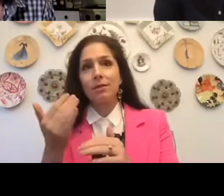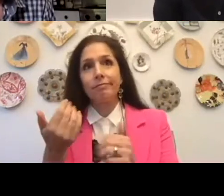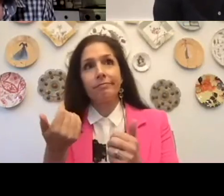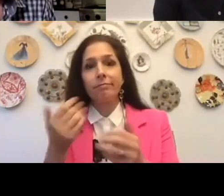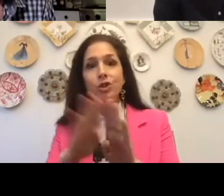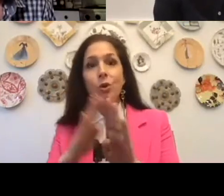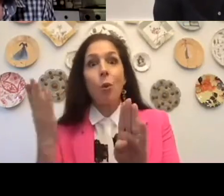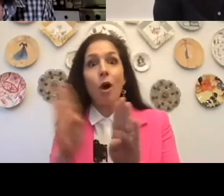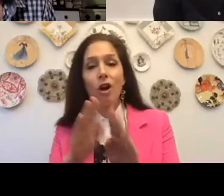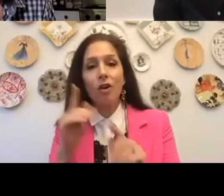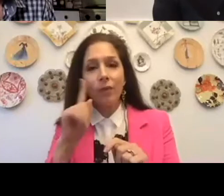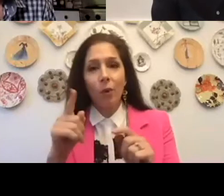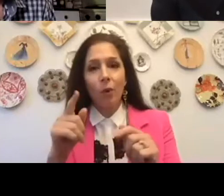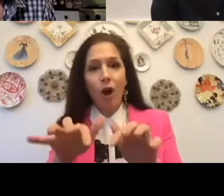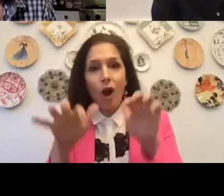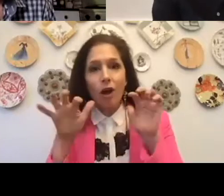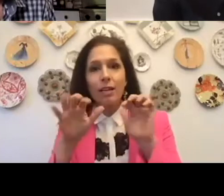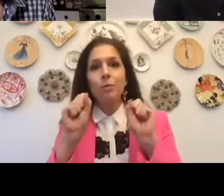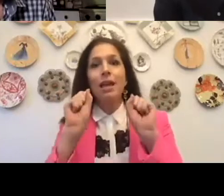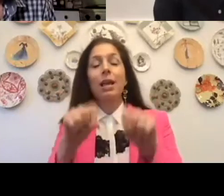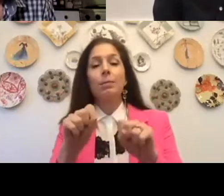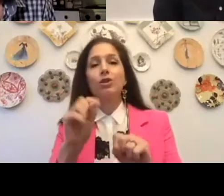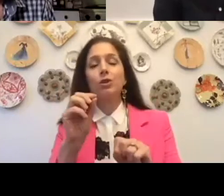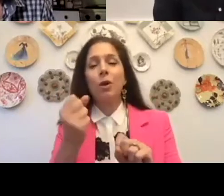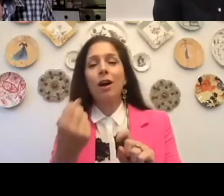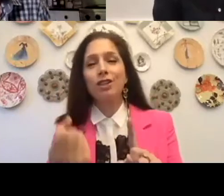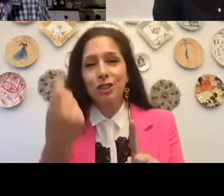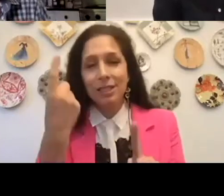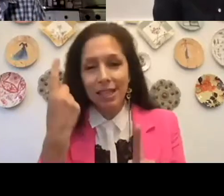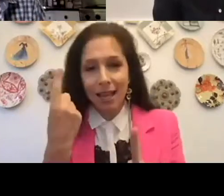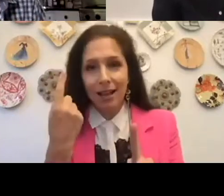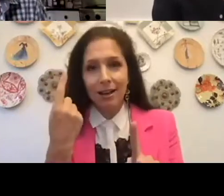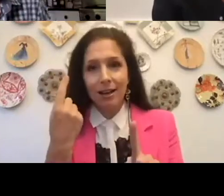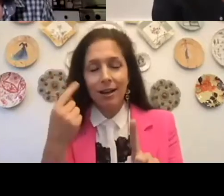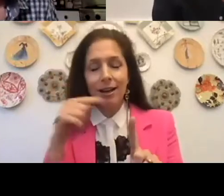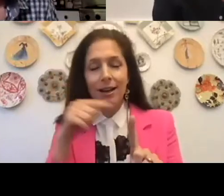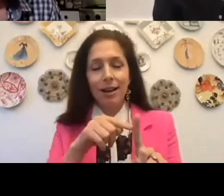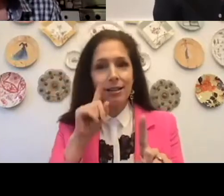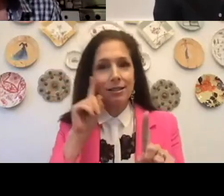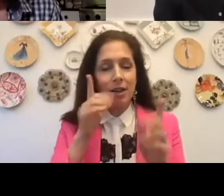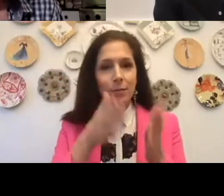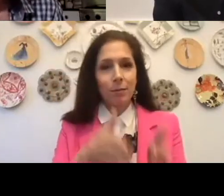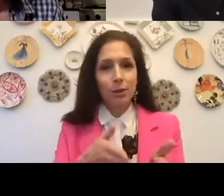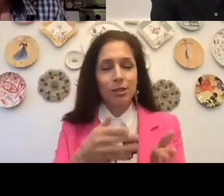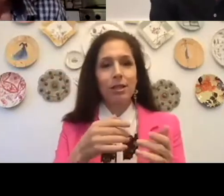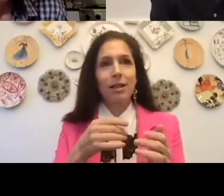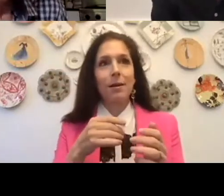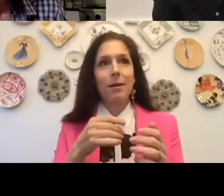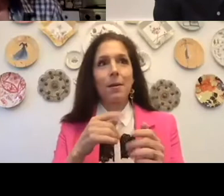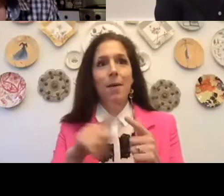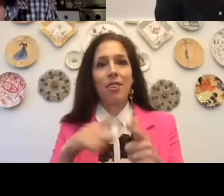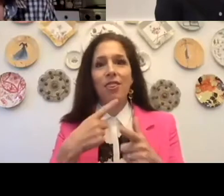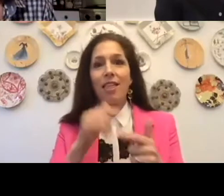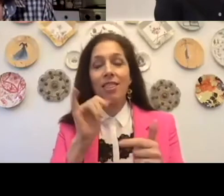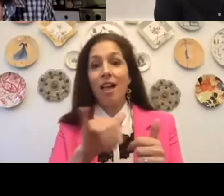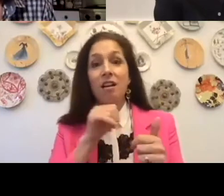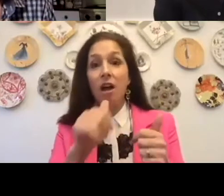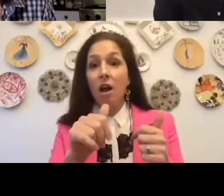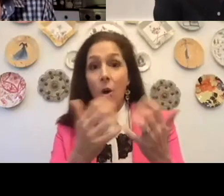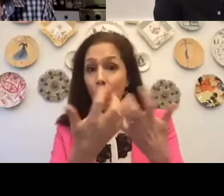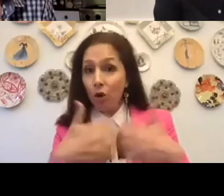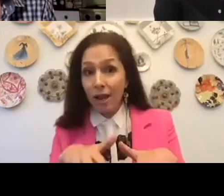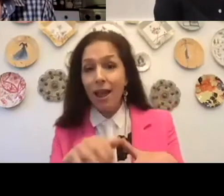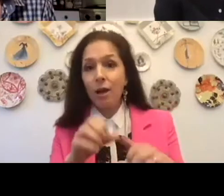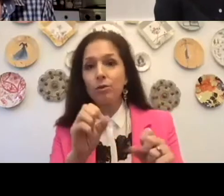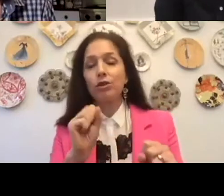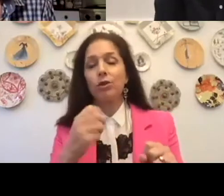other becomes the door by which the audience is able to understand the deaf character.